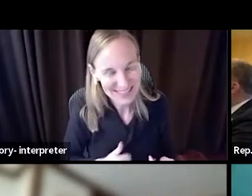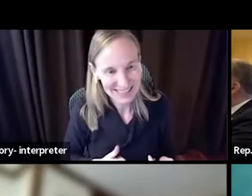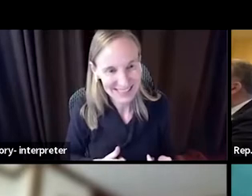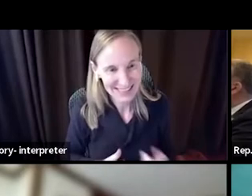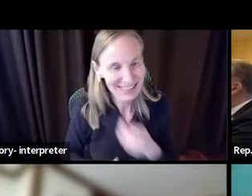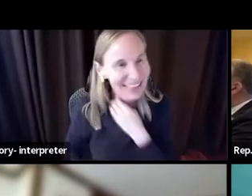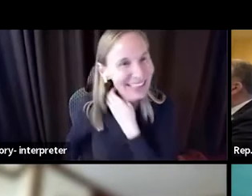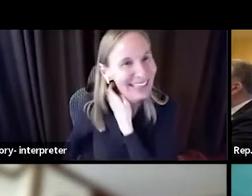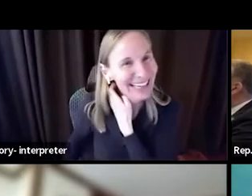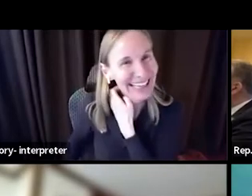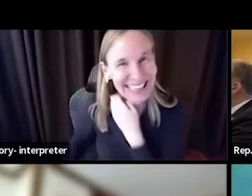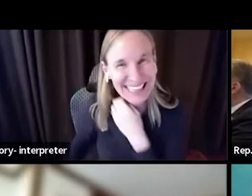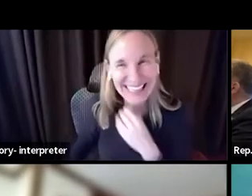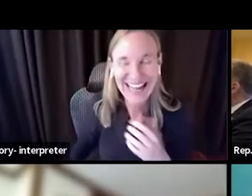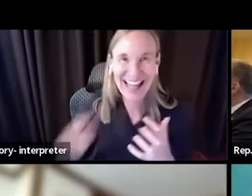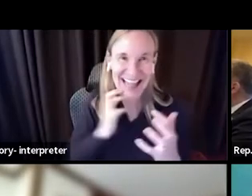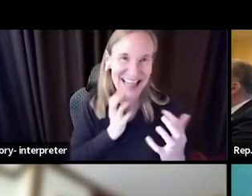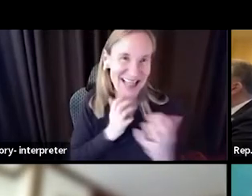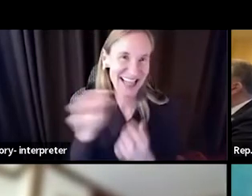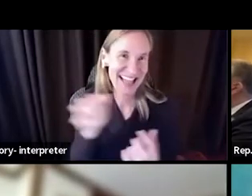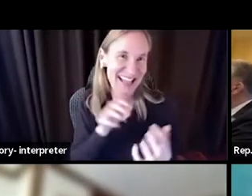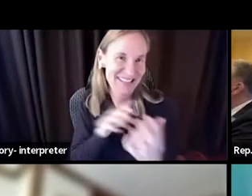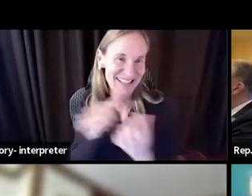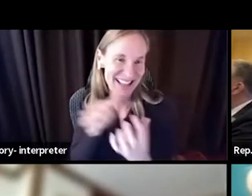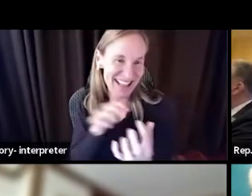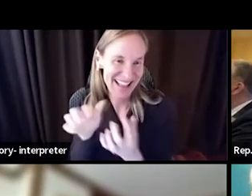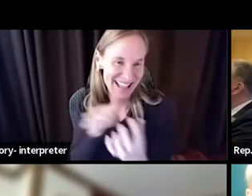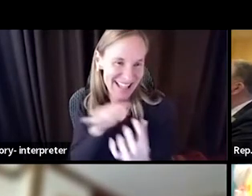It brightens the screen considerably.